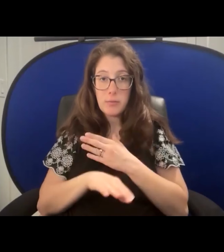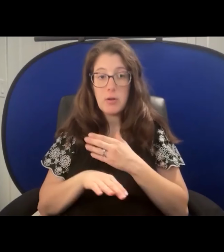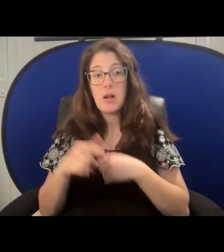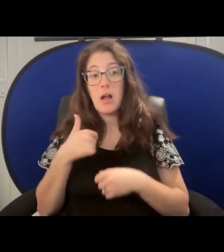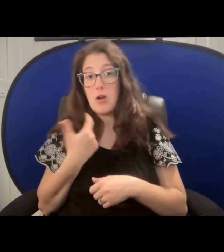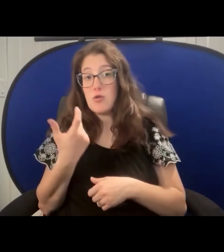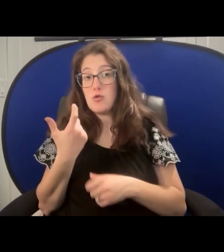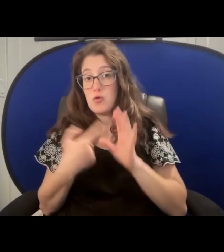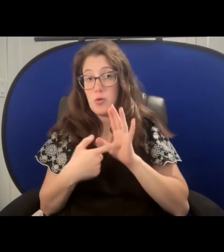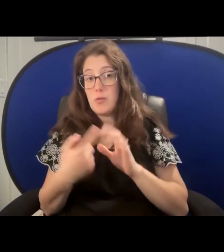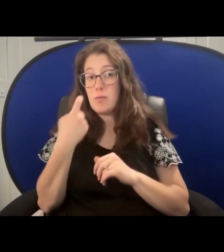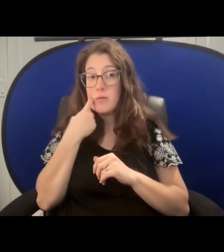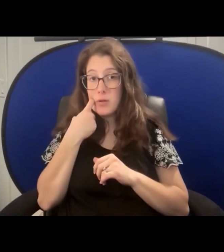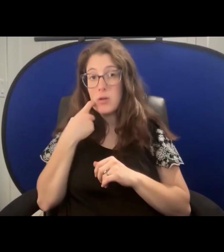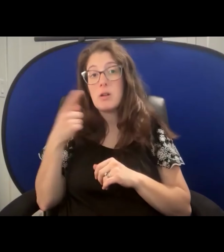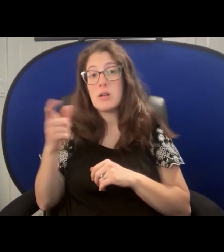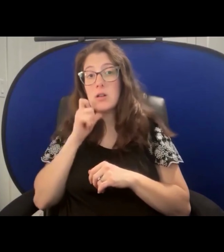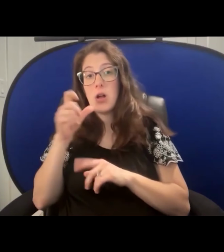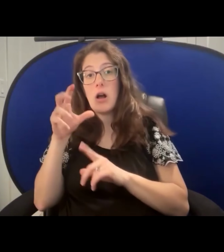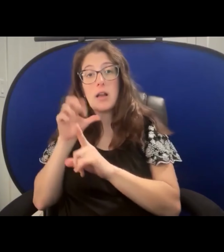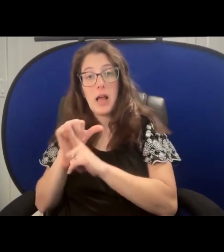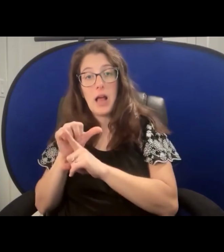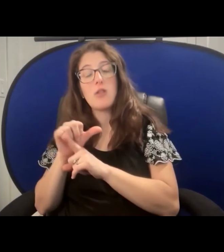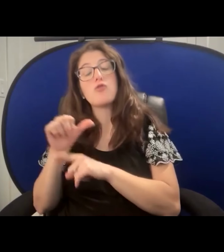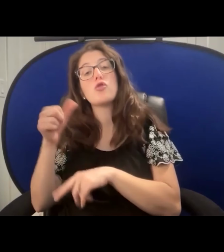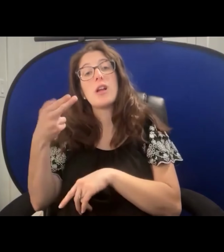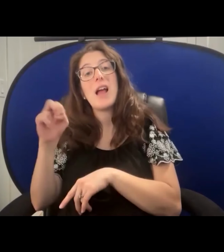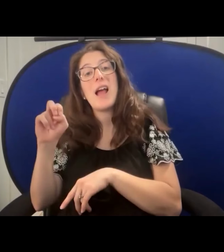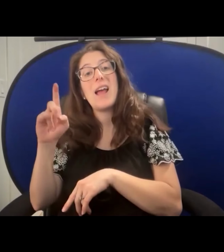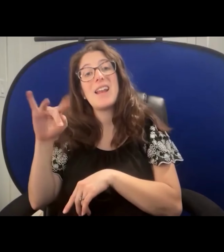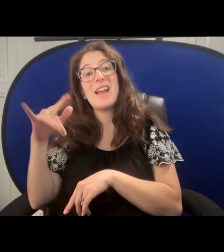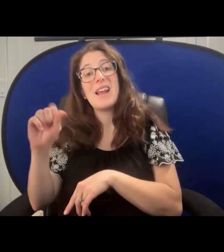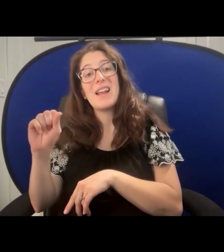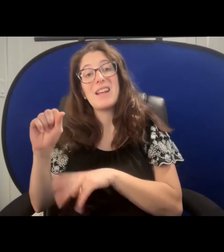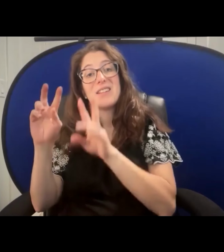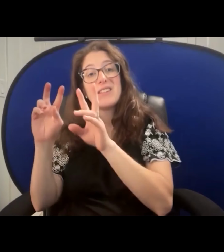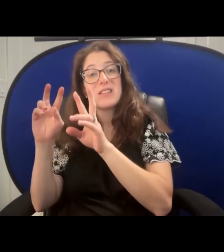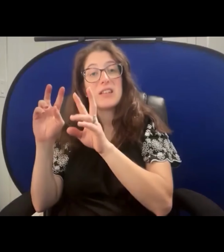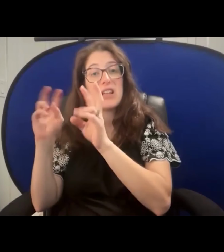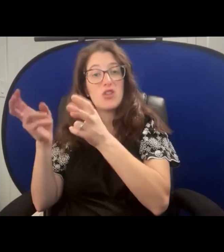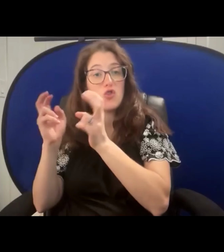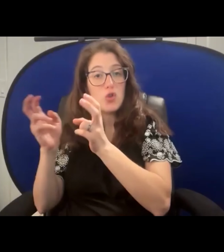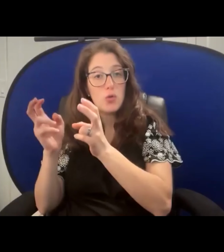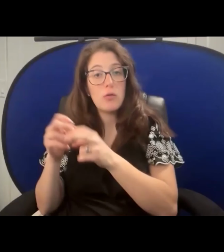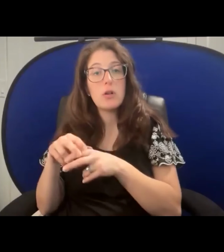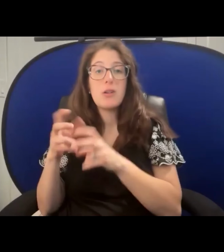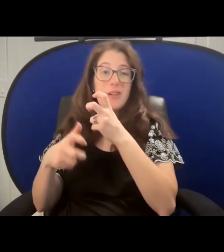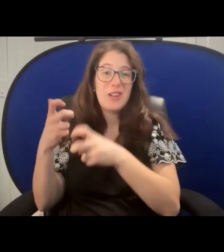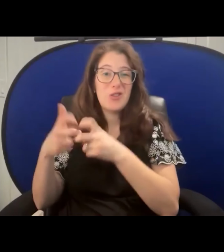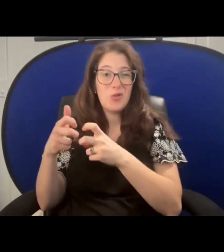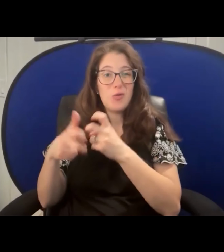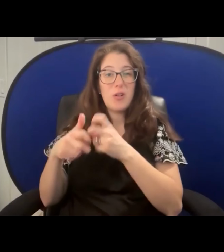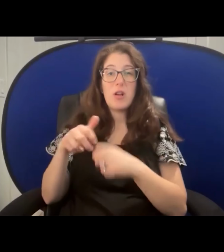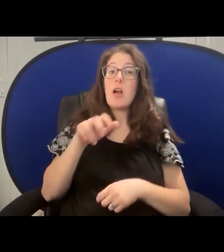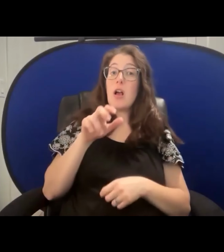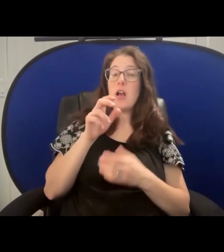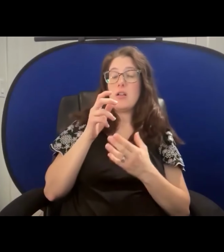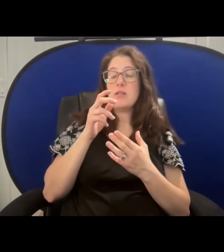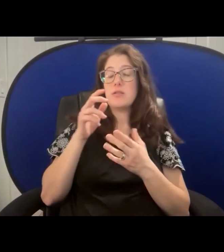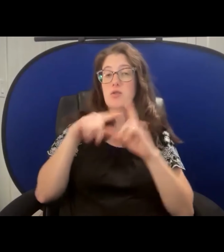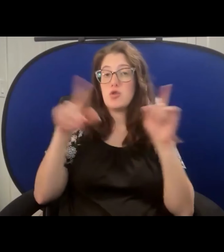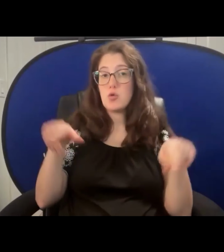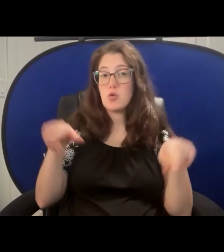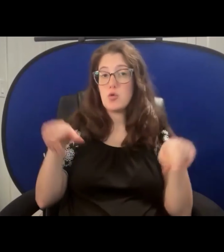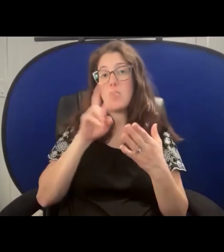know a screen reader will catch that. And if I look at it, I can see that there's an issue there. So remember, you always need to put human